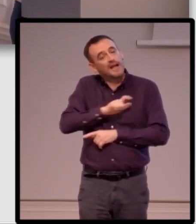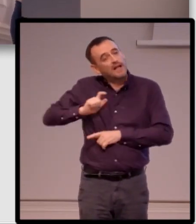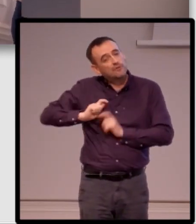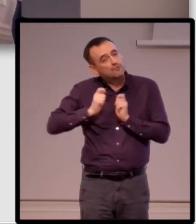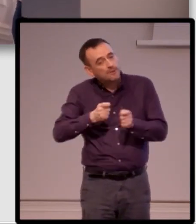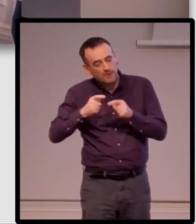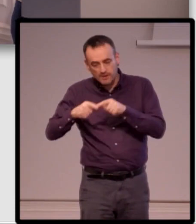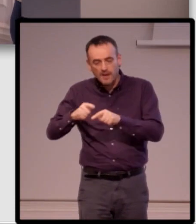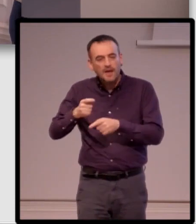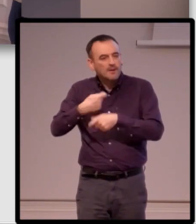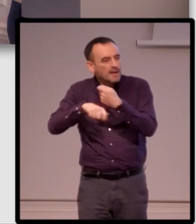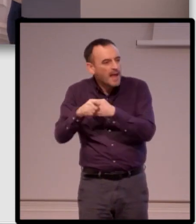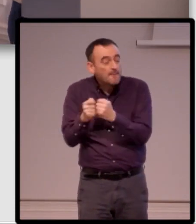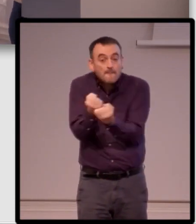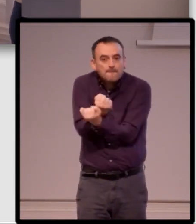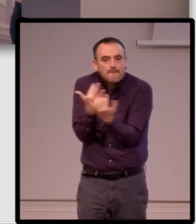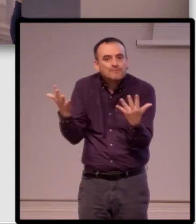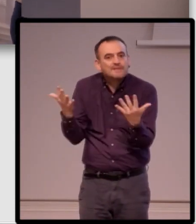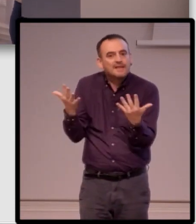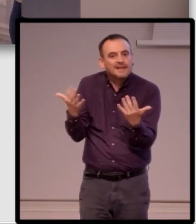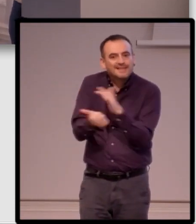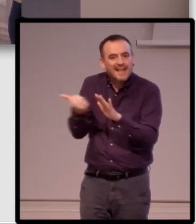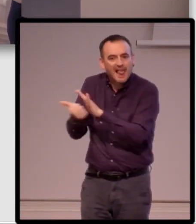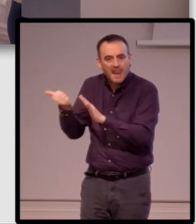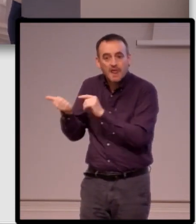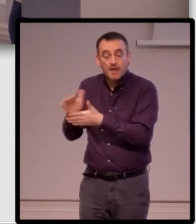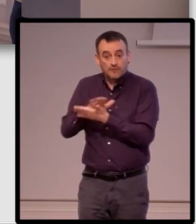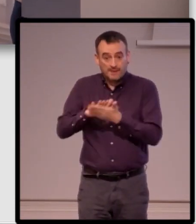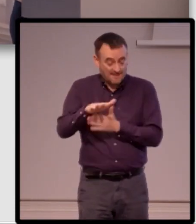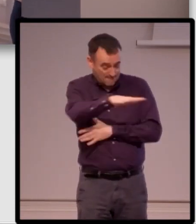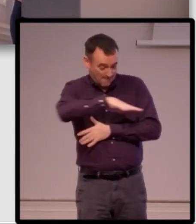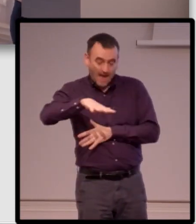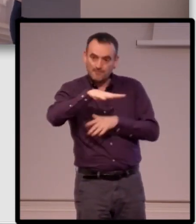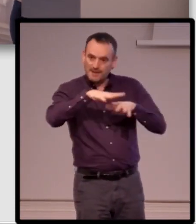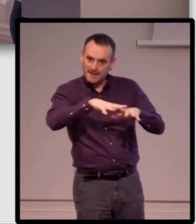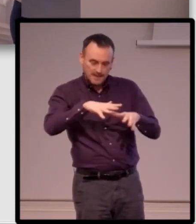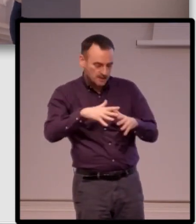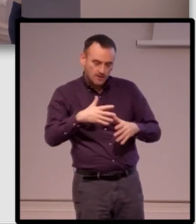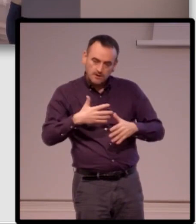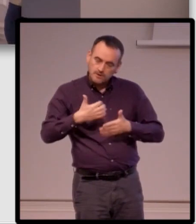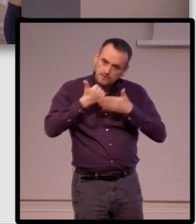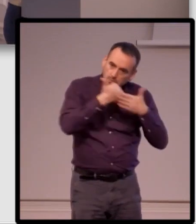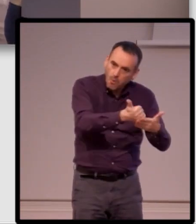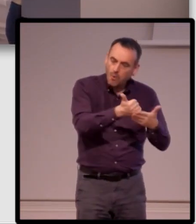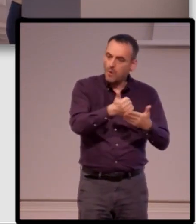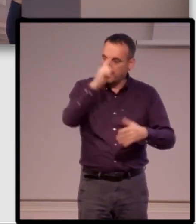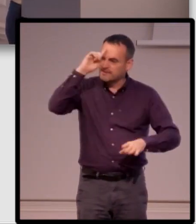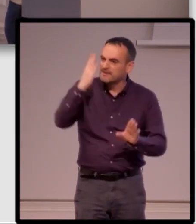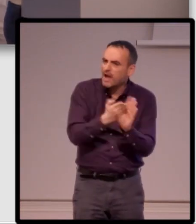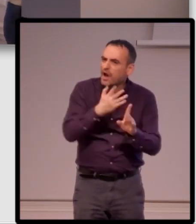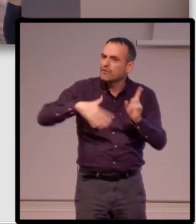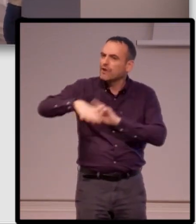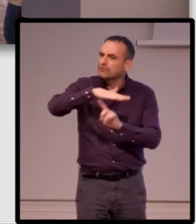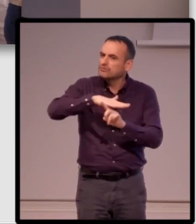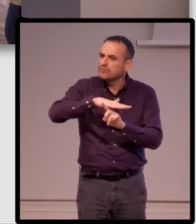multidisciplinary specialty that aims to care for the whole family's psychosocial well-being as well as the new clinical